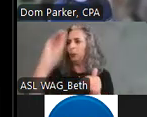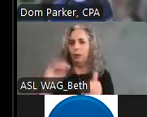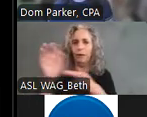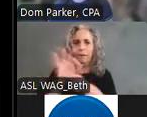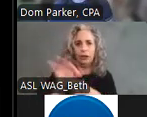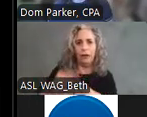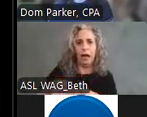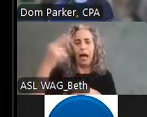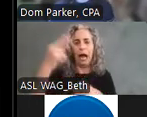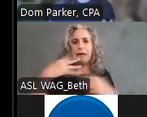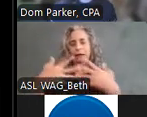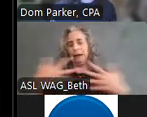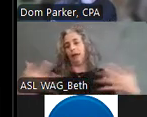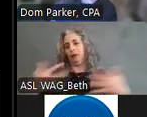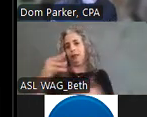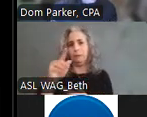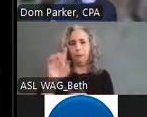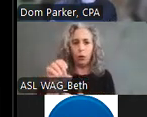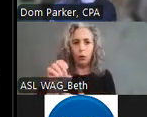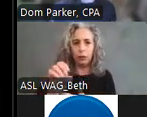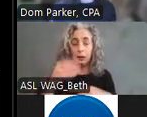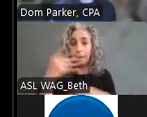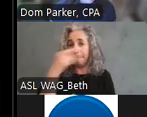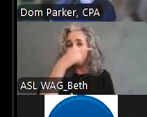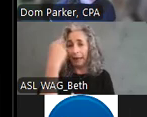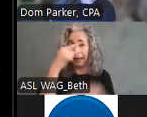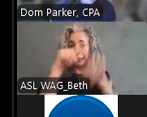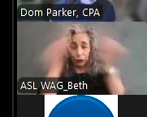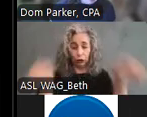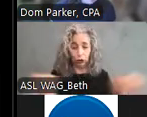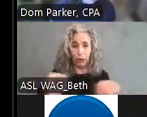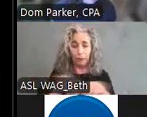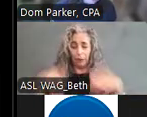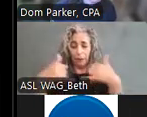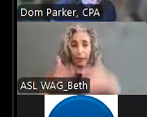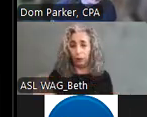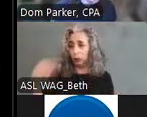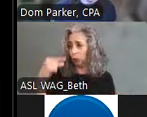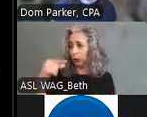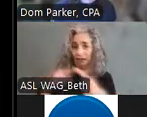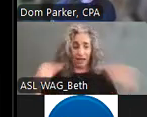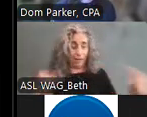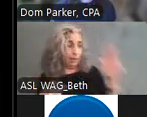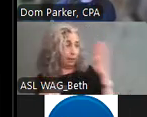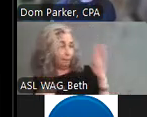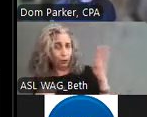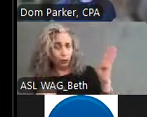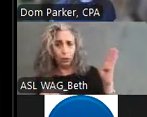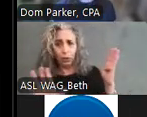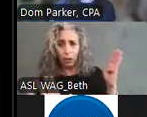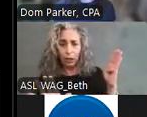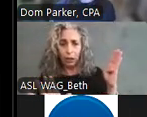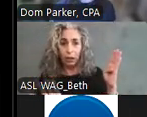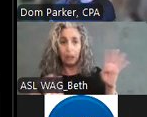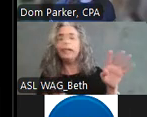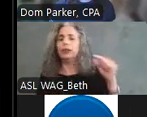contrast mode. So in this case, the screen is black, but the player is green, the enemy is blue, and the enemy is